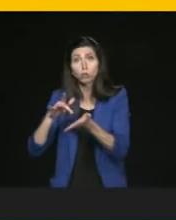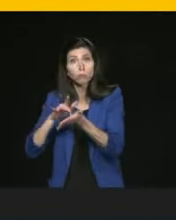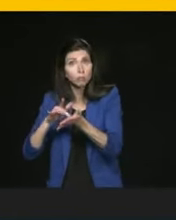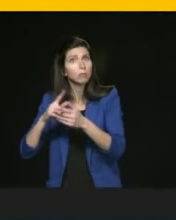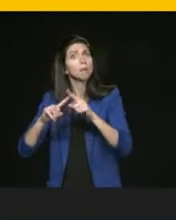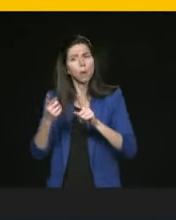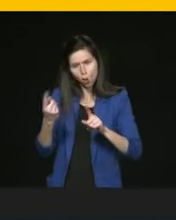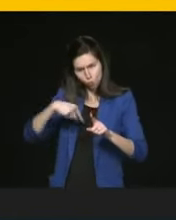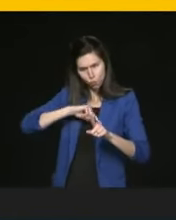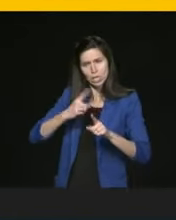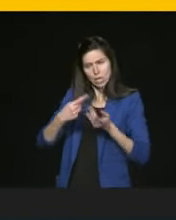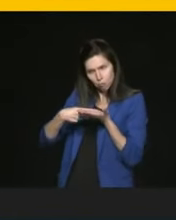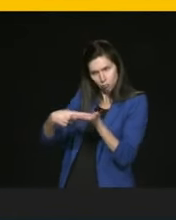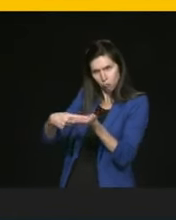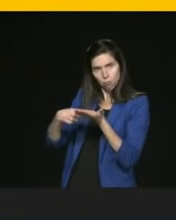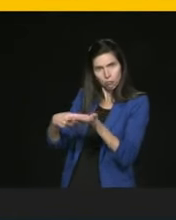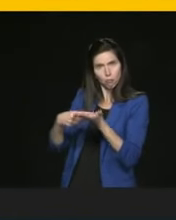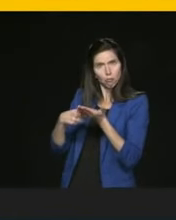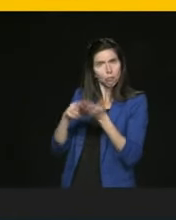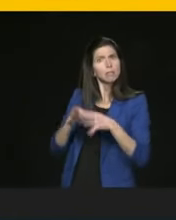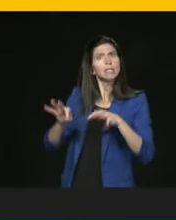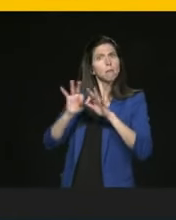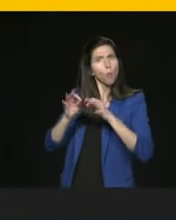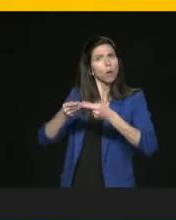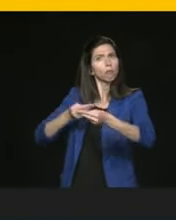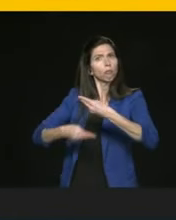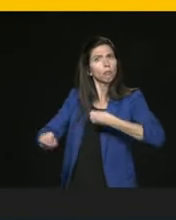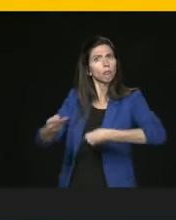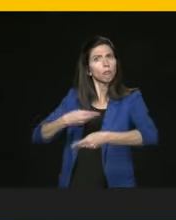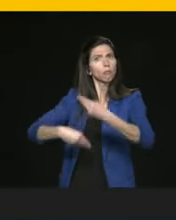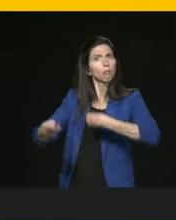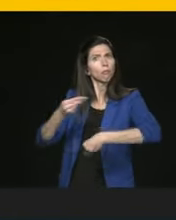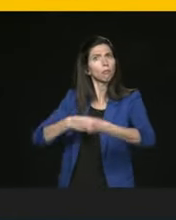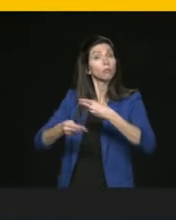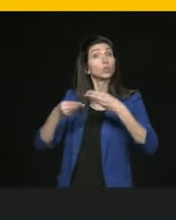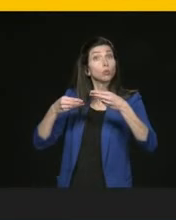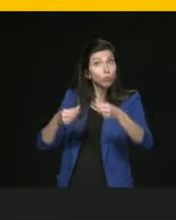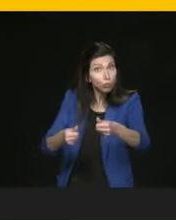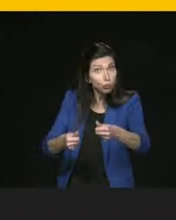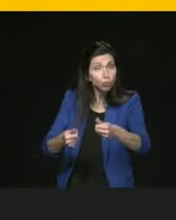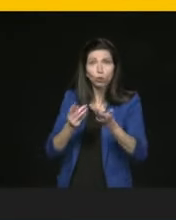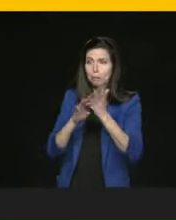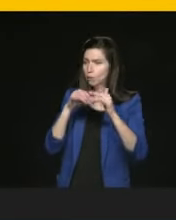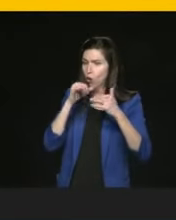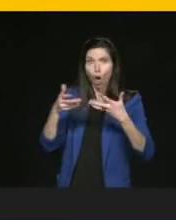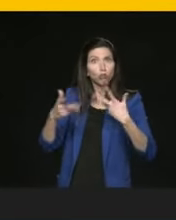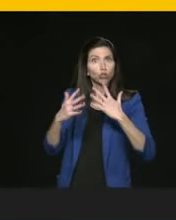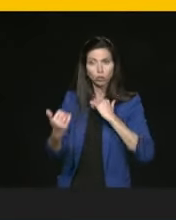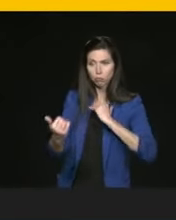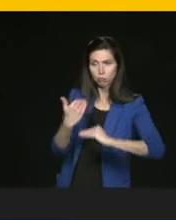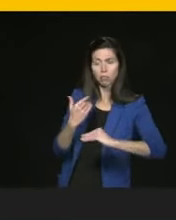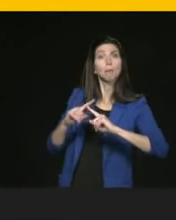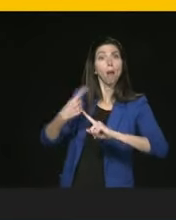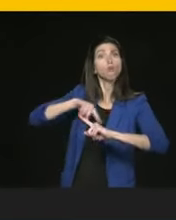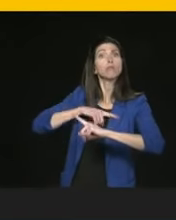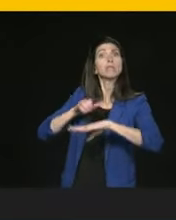supplies across the border in both directions. Our Canada-U.S. relations are very important and are